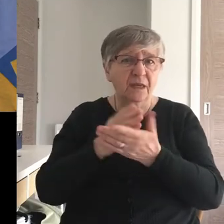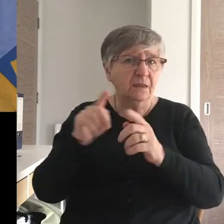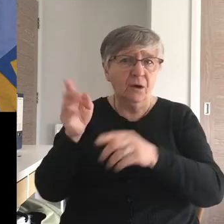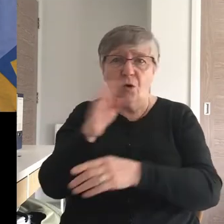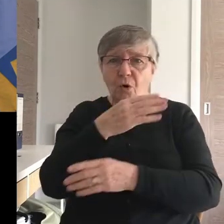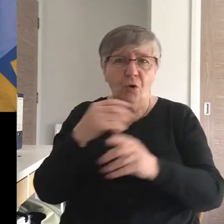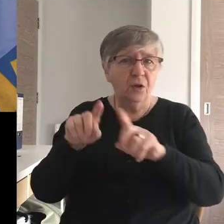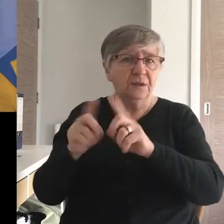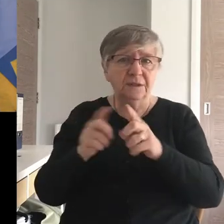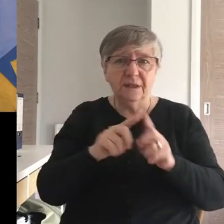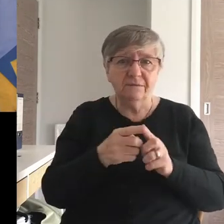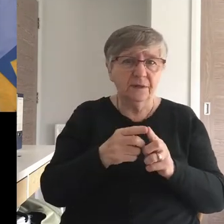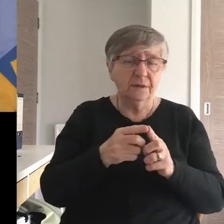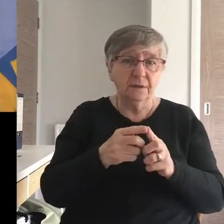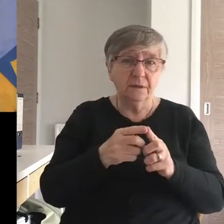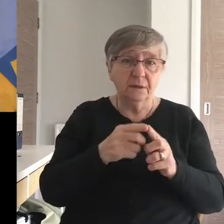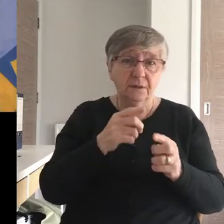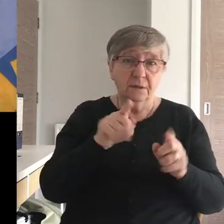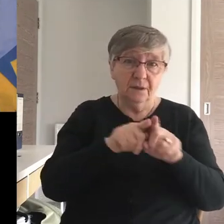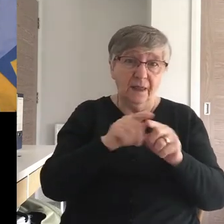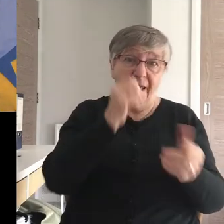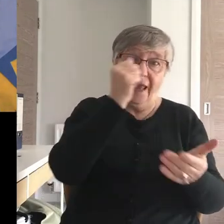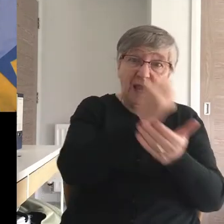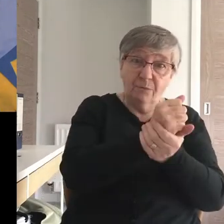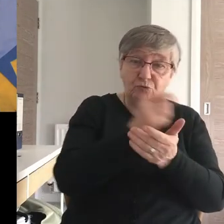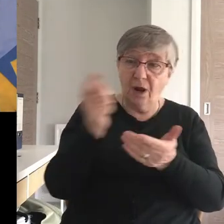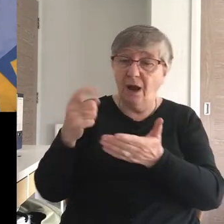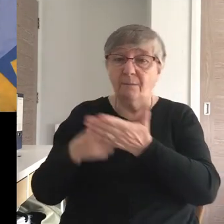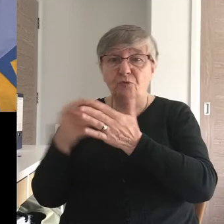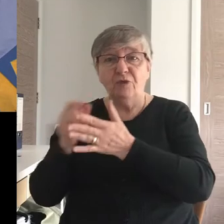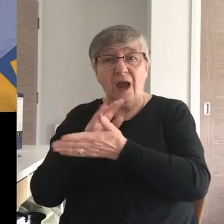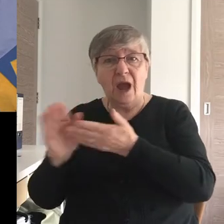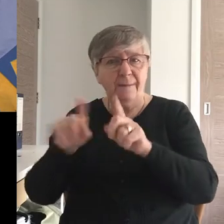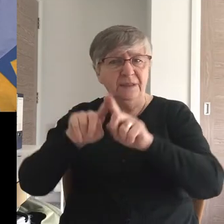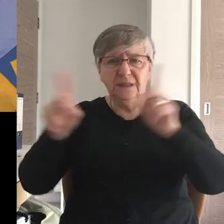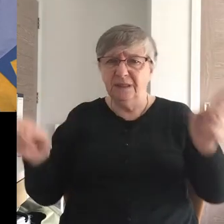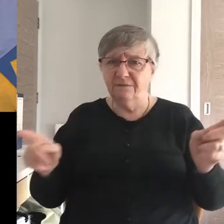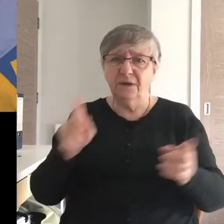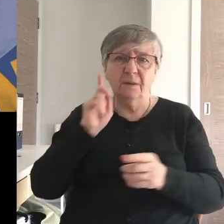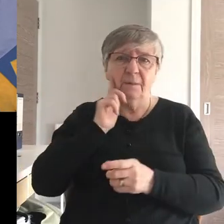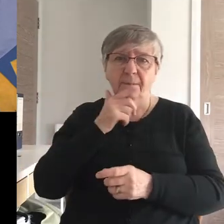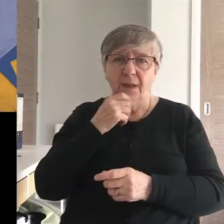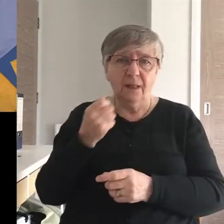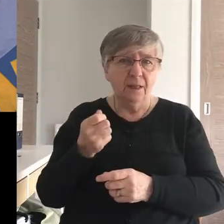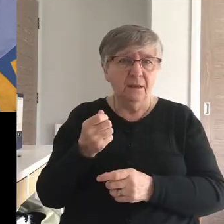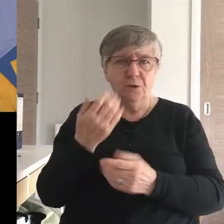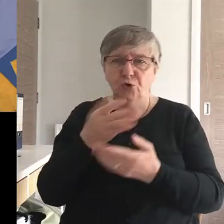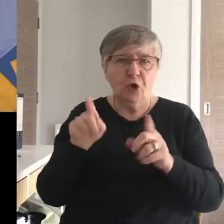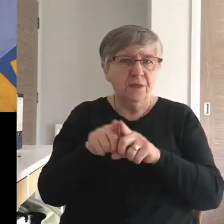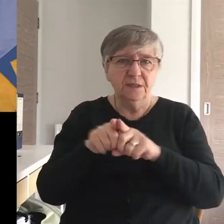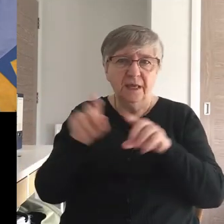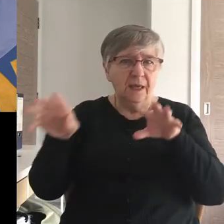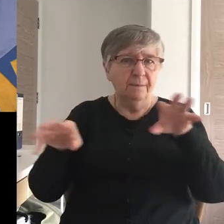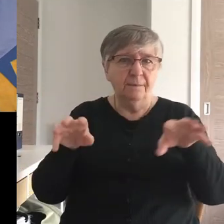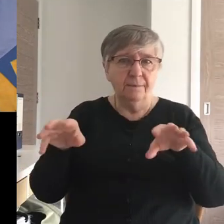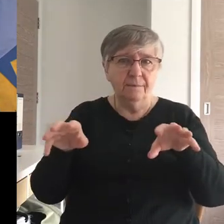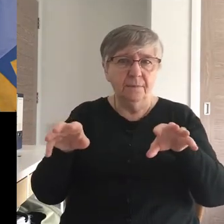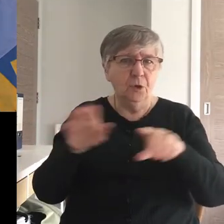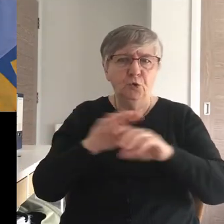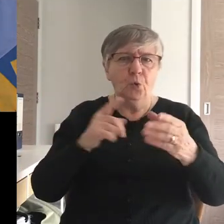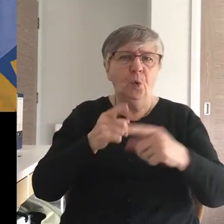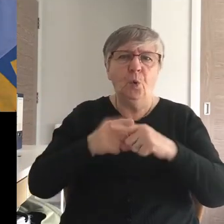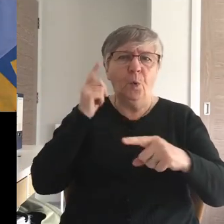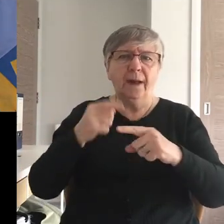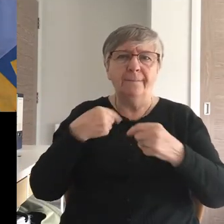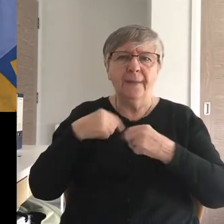using Abraham and Rahab as examples, tell us that. Very different. There is no quick, here is my passport to